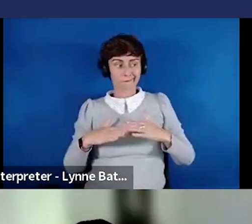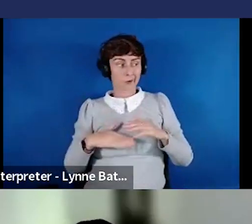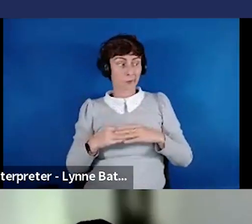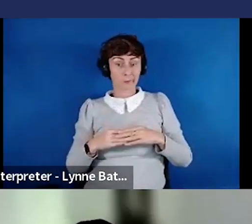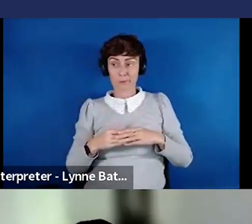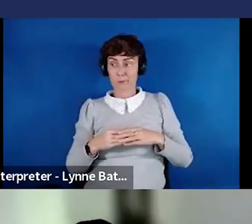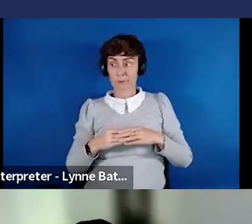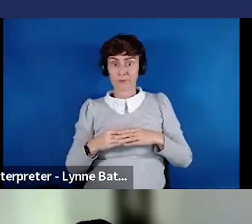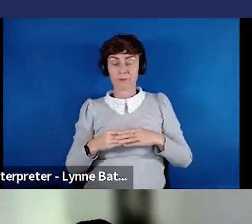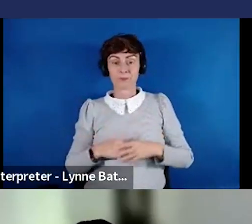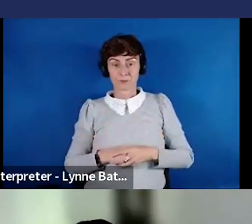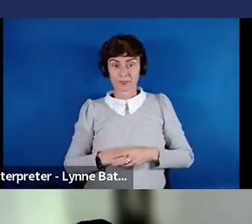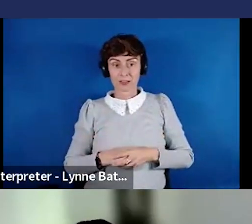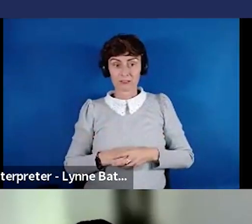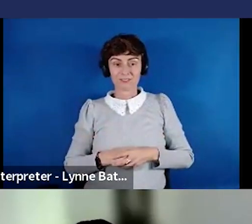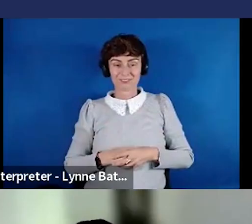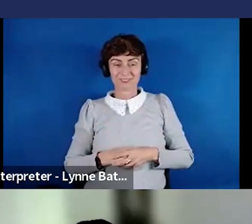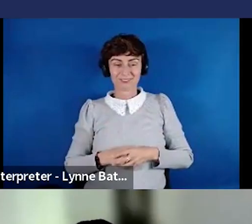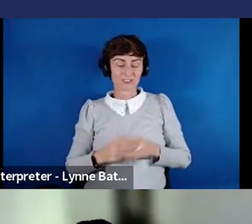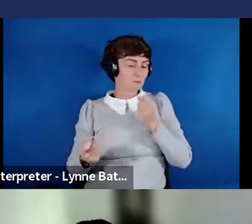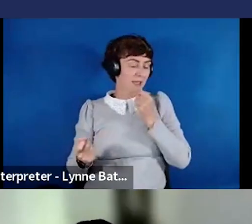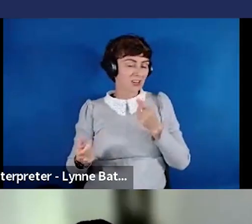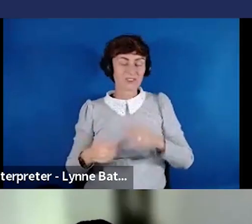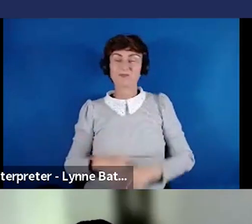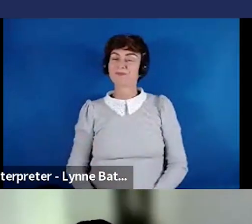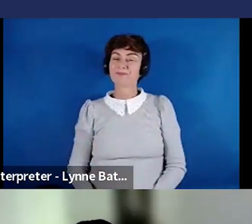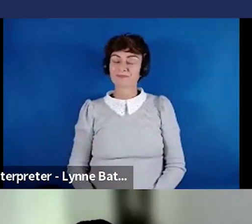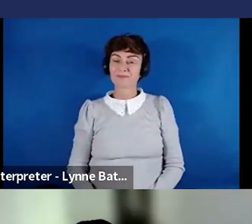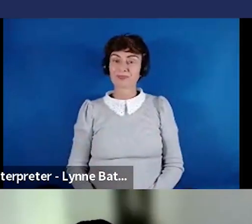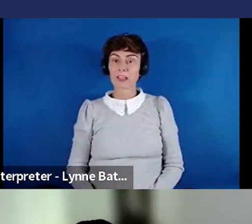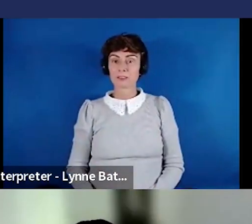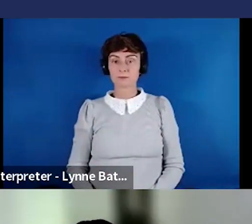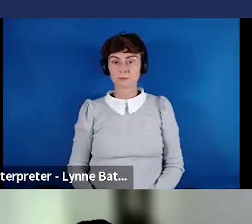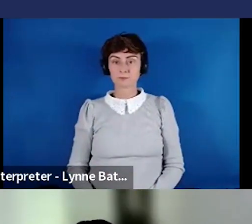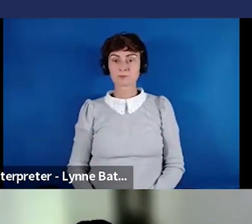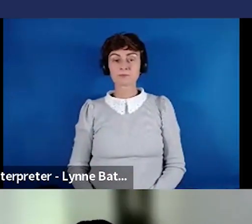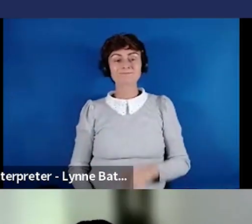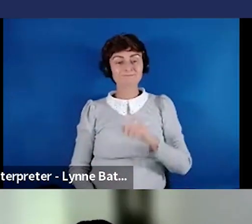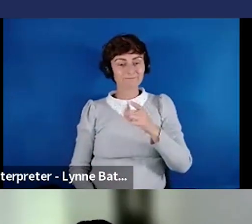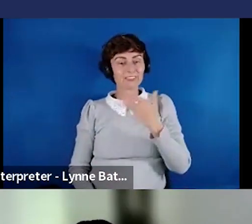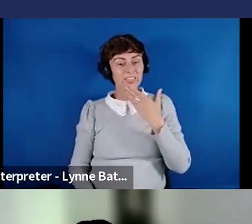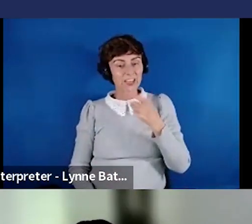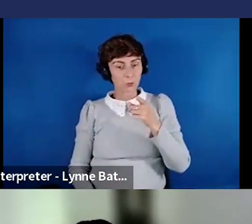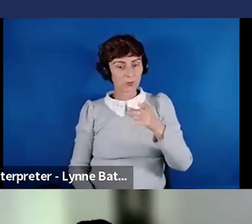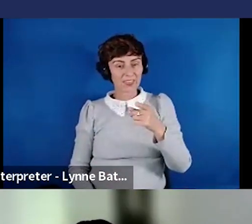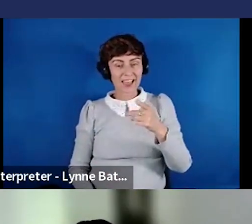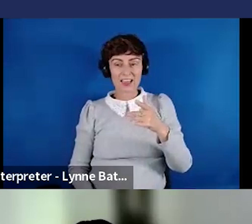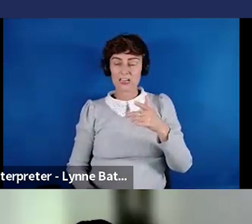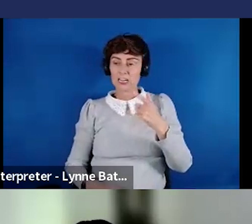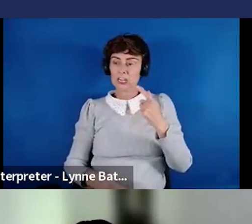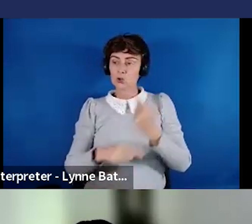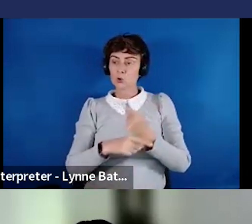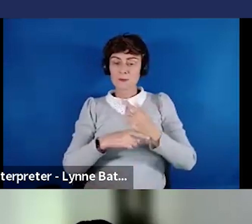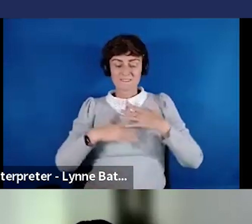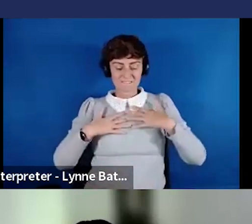baby. So I just wanted to mention that. Thanks. I think that kind of touches on the kind of physical isolation